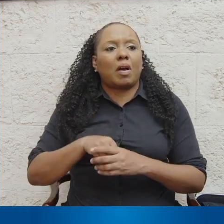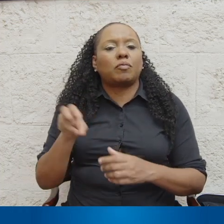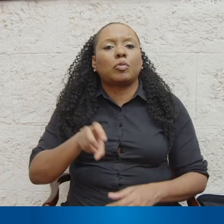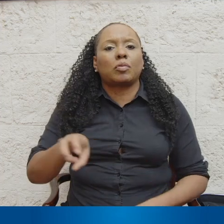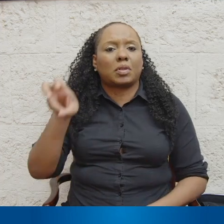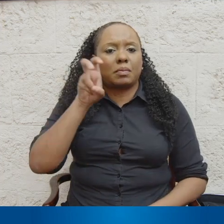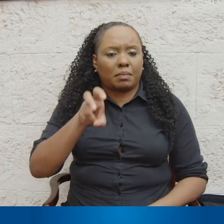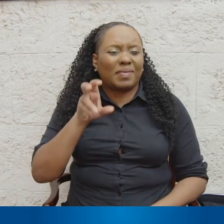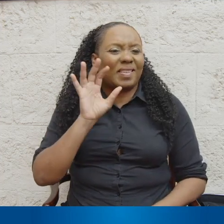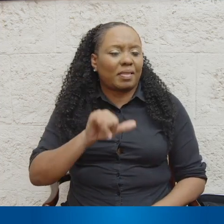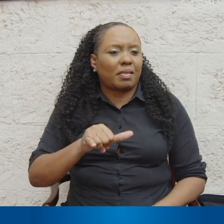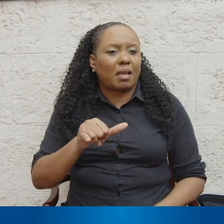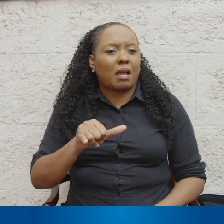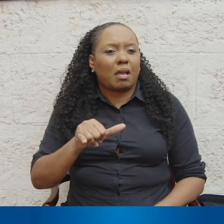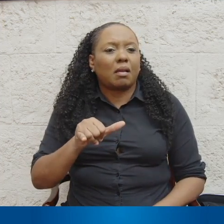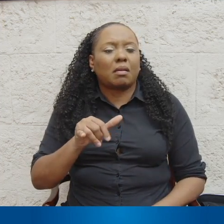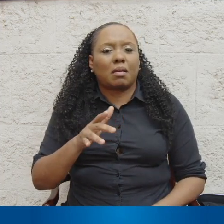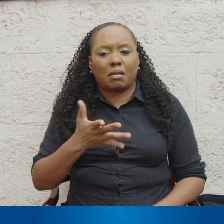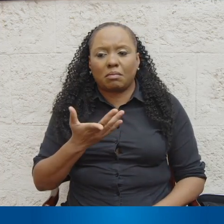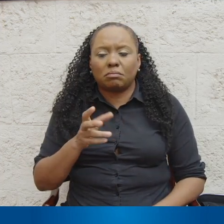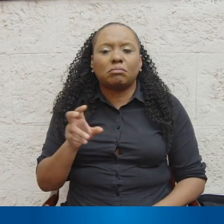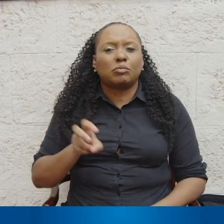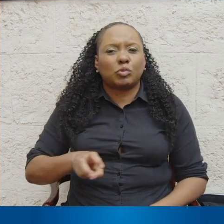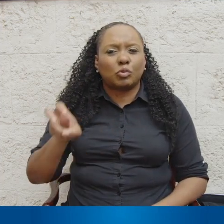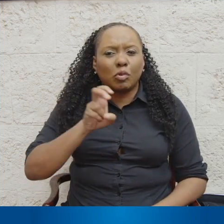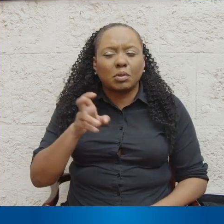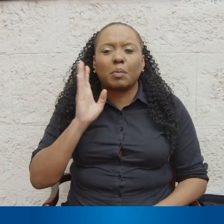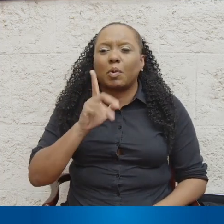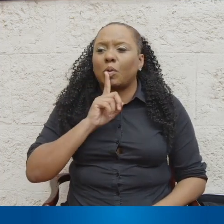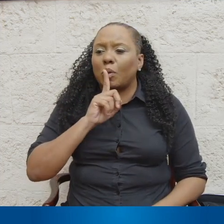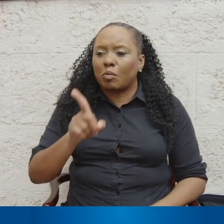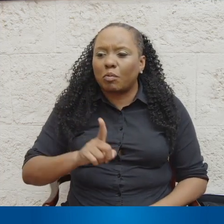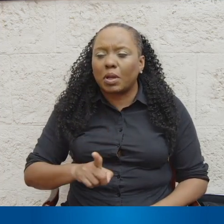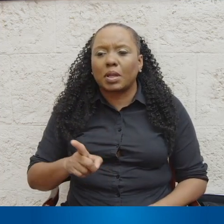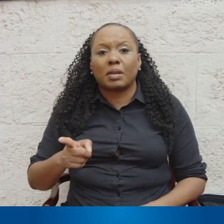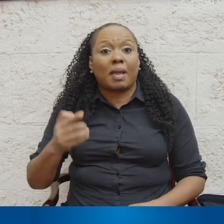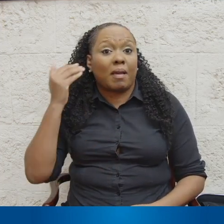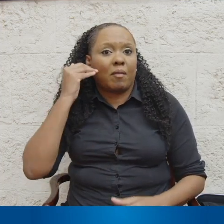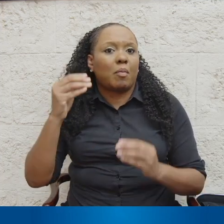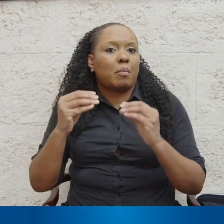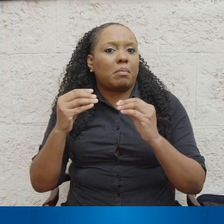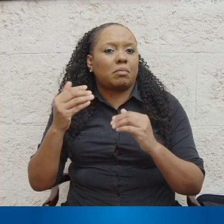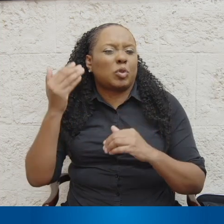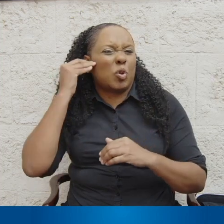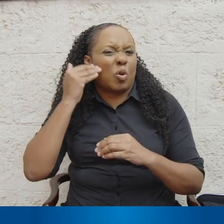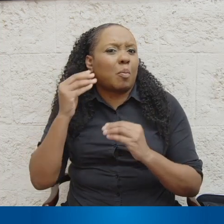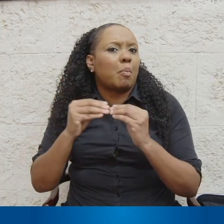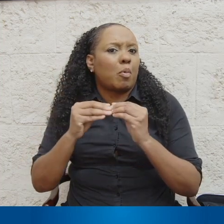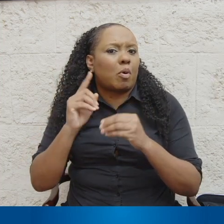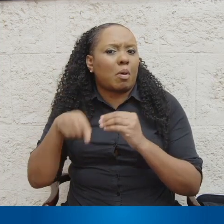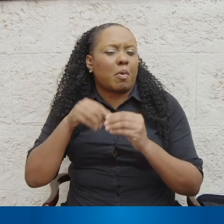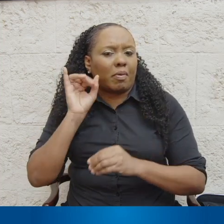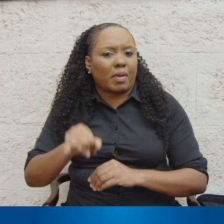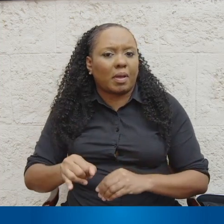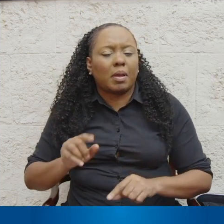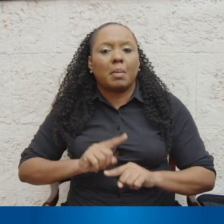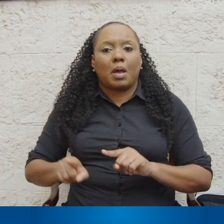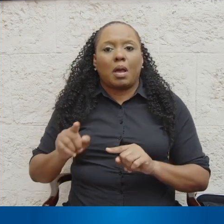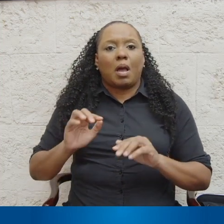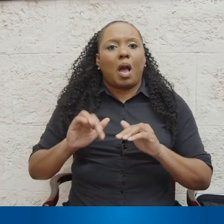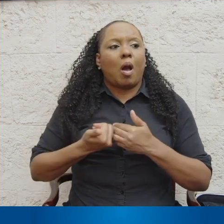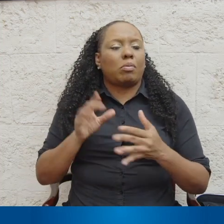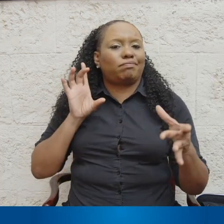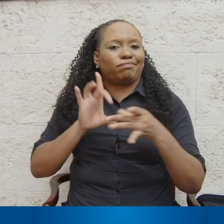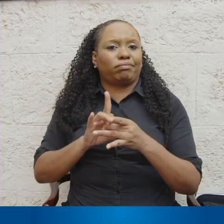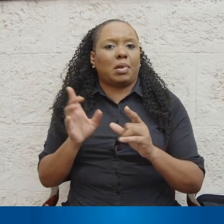speak to what tourism will be doing in the context of that. But just to say that in the context of culture